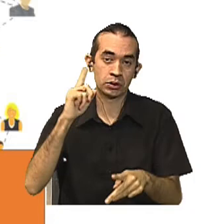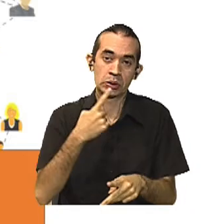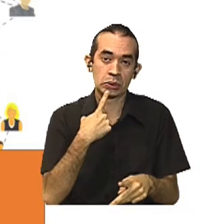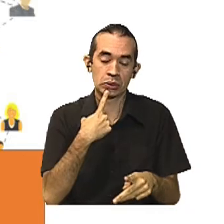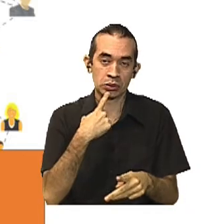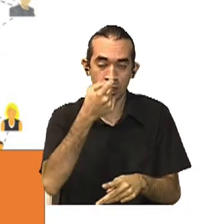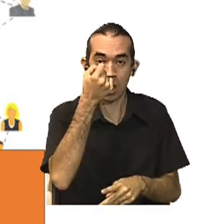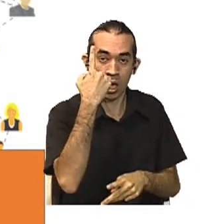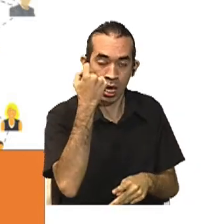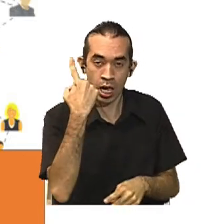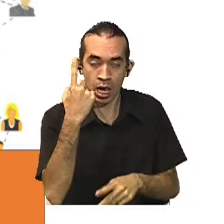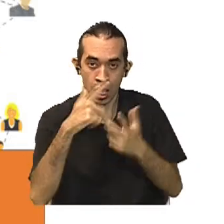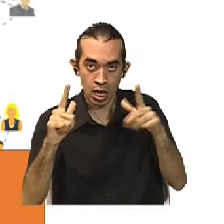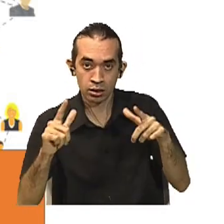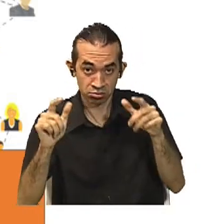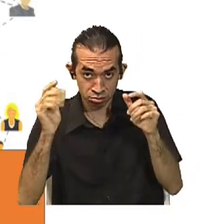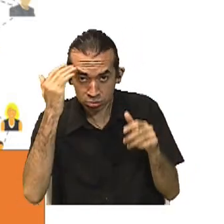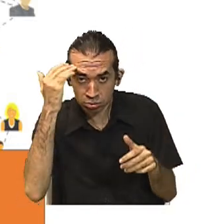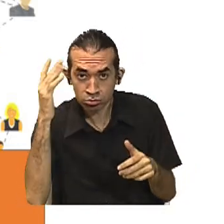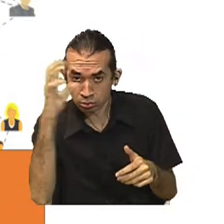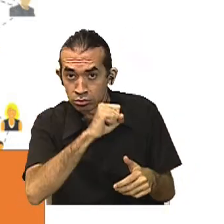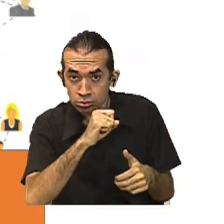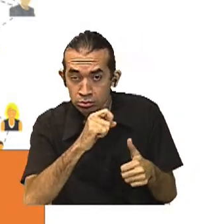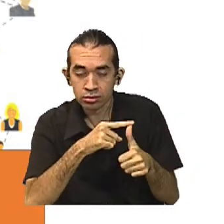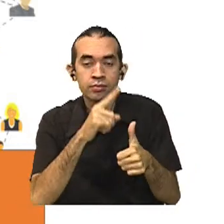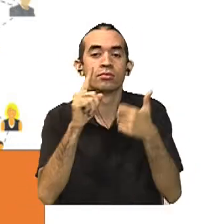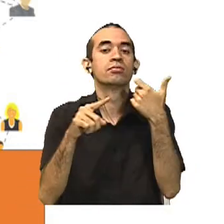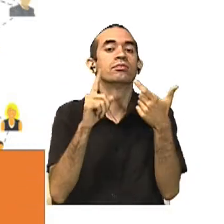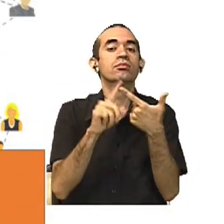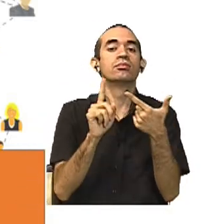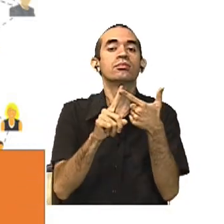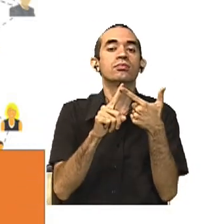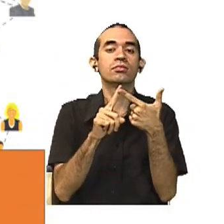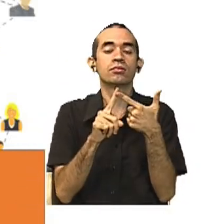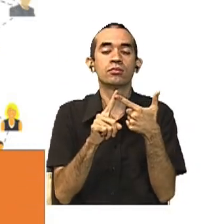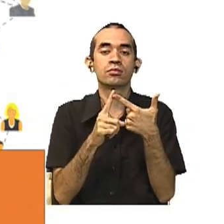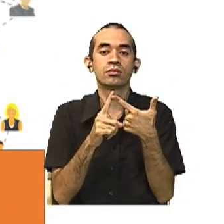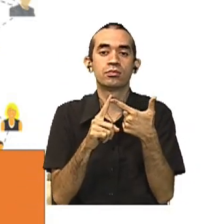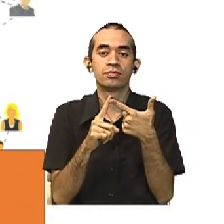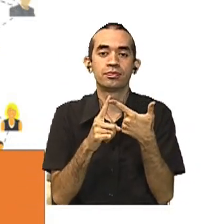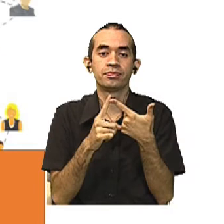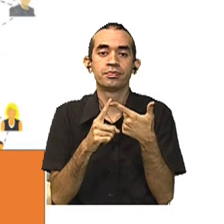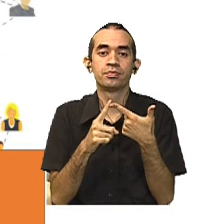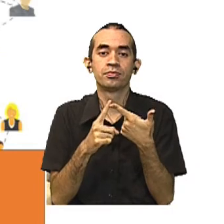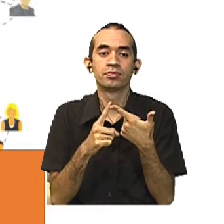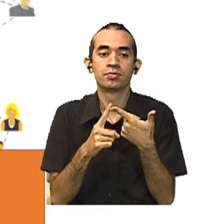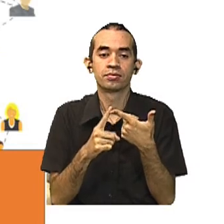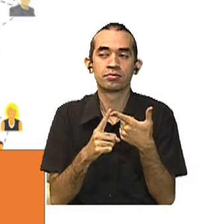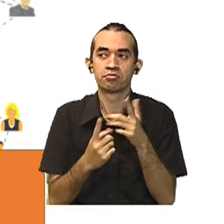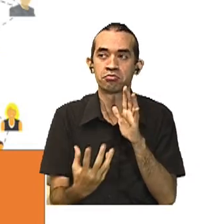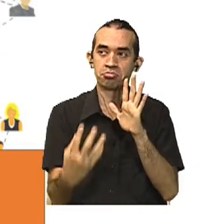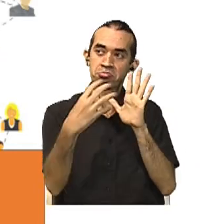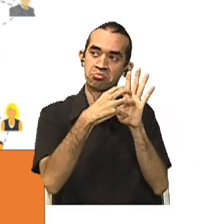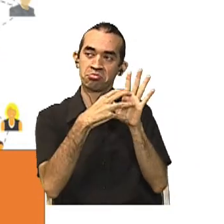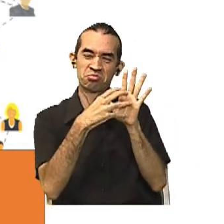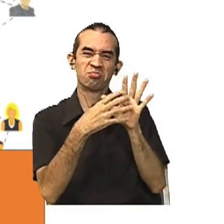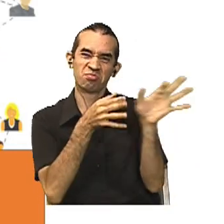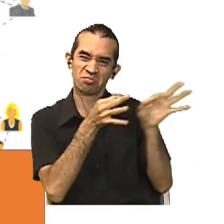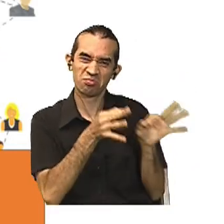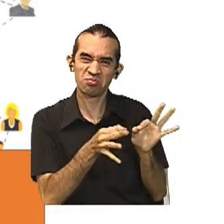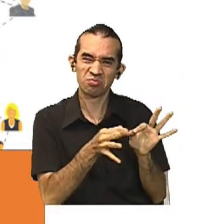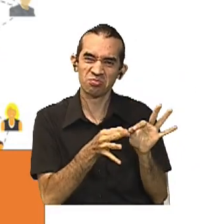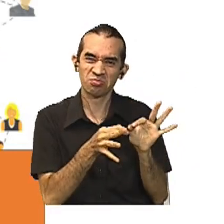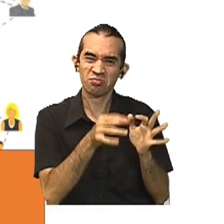to understand languages? What do you think about what is presented in the reading? Does